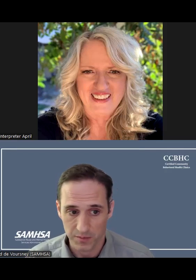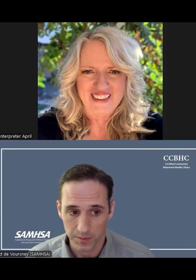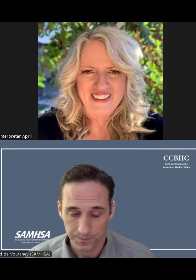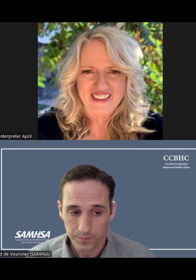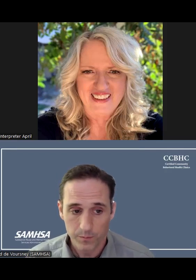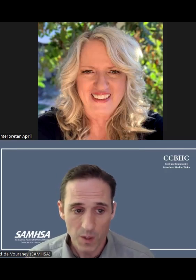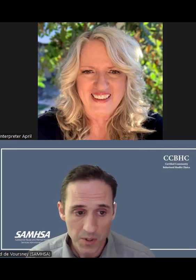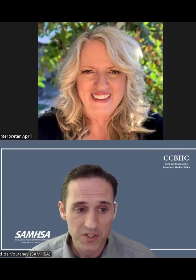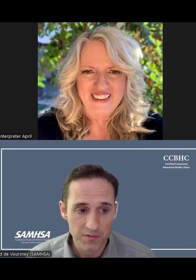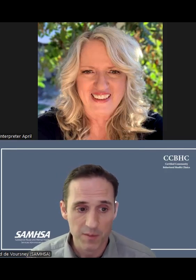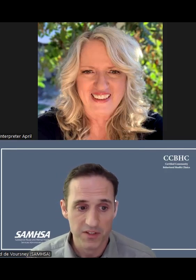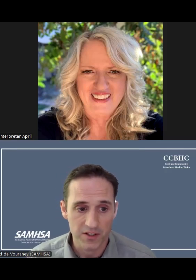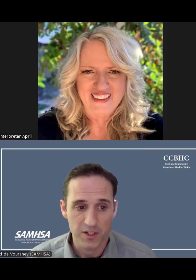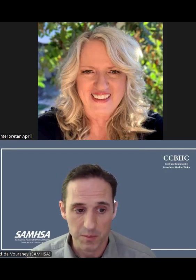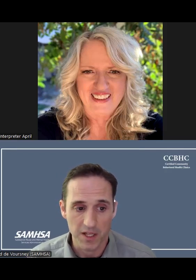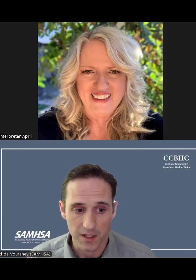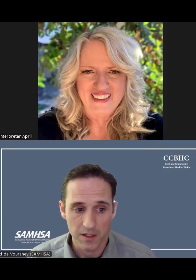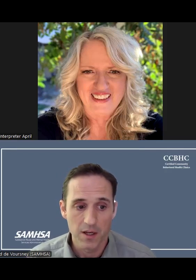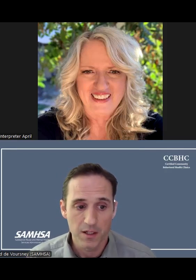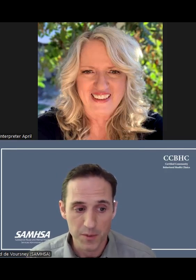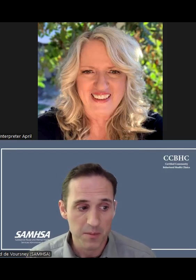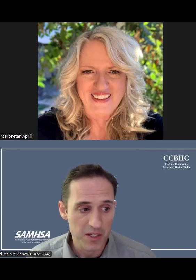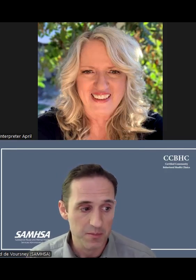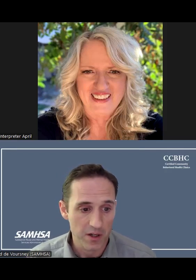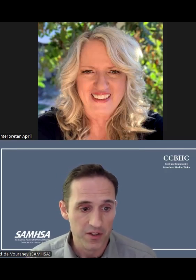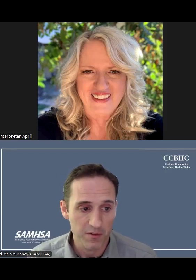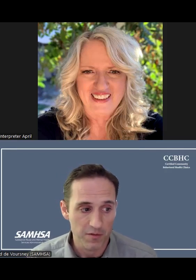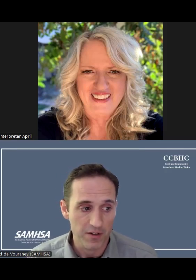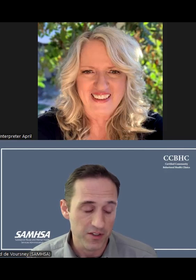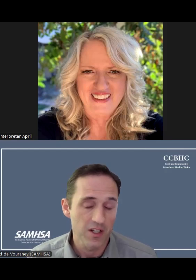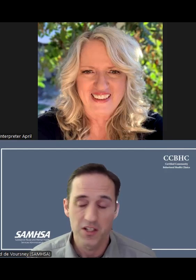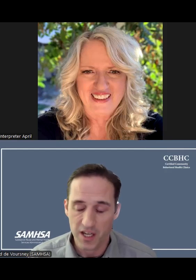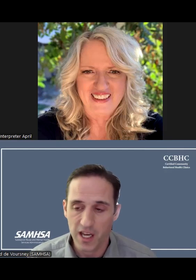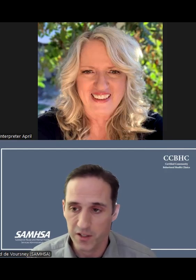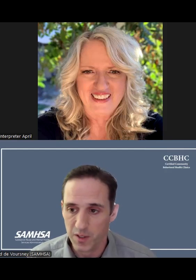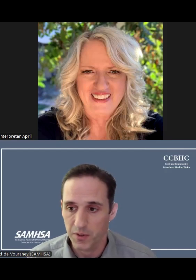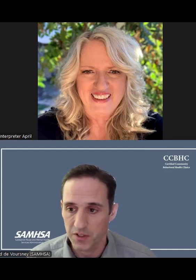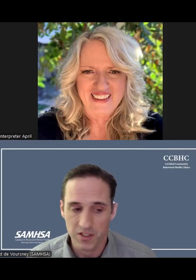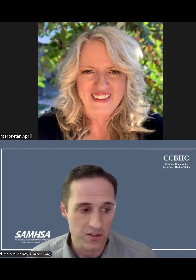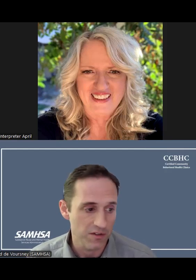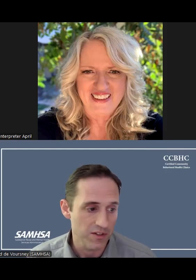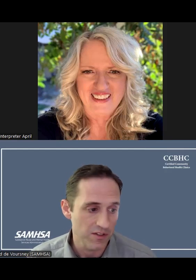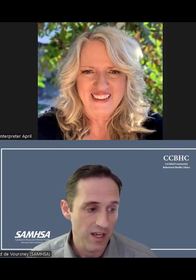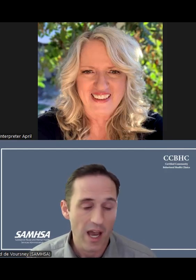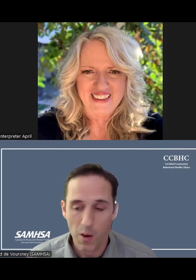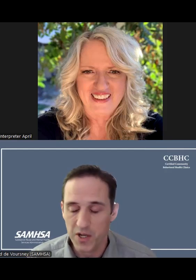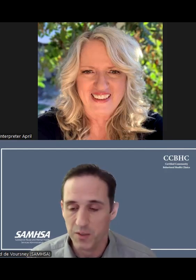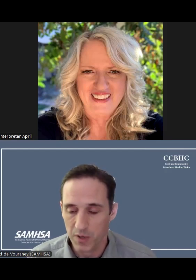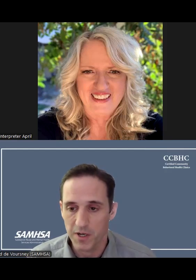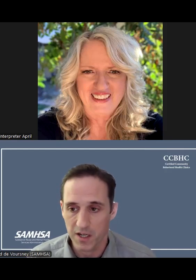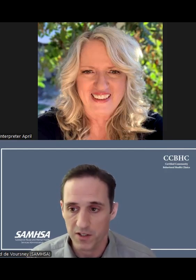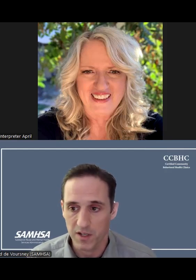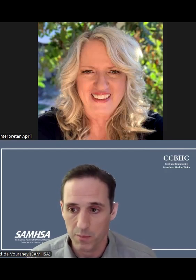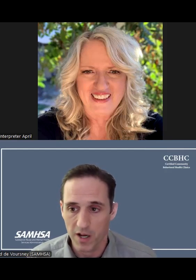risk assessment, person and family-centered treatment planning, community-based mental health care for veterans, psychiatric rehabilitation services,